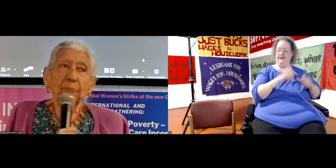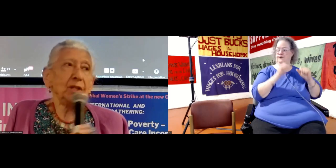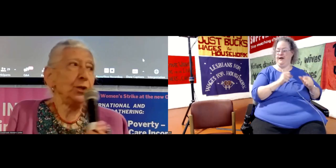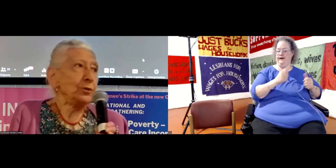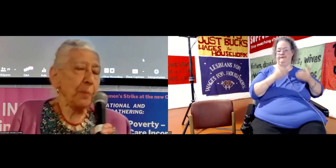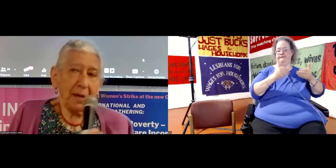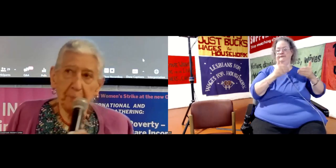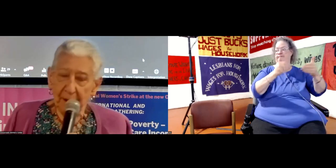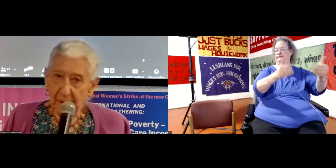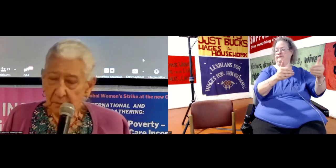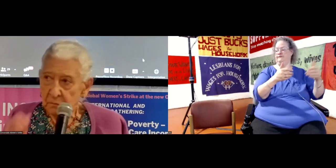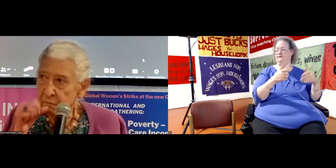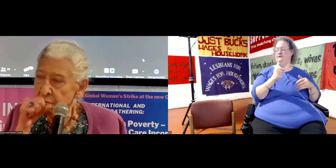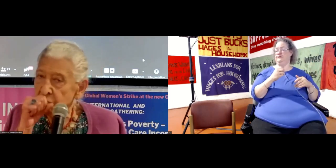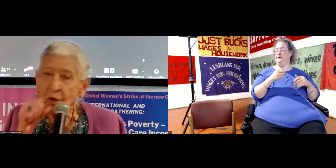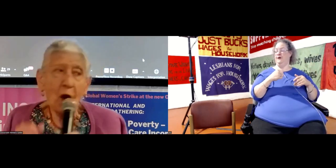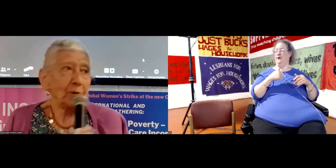We formed a newspaper,